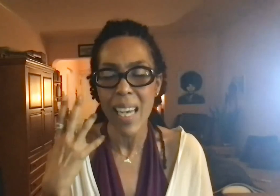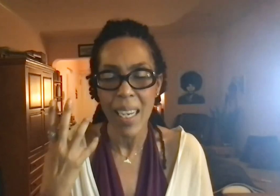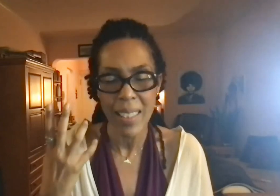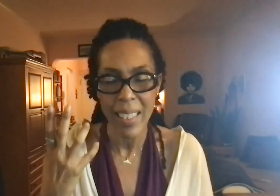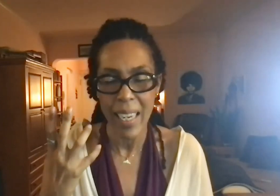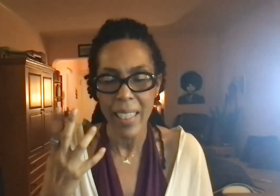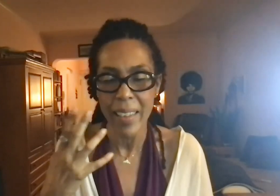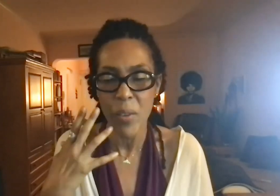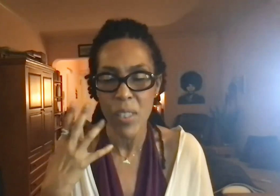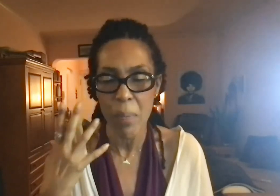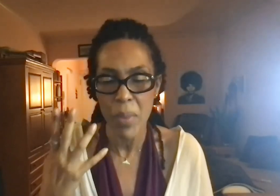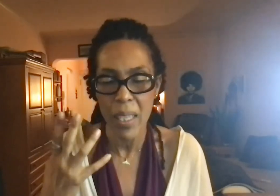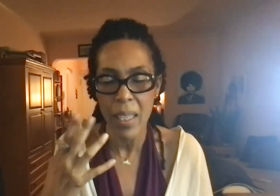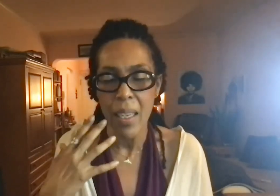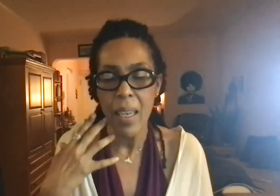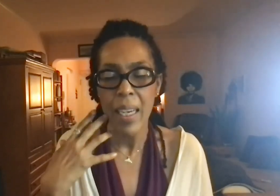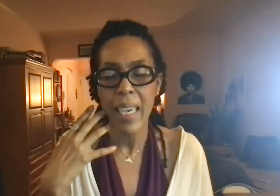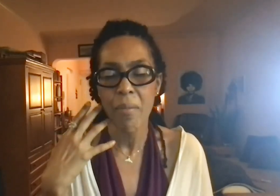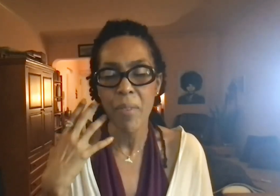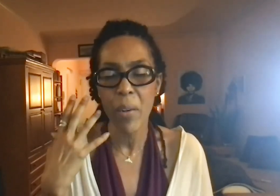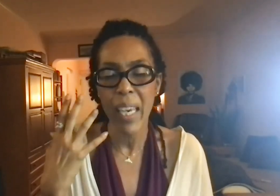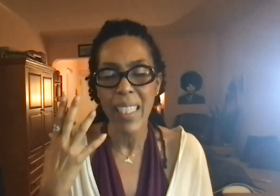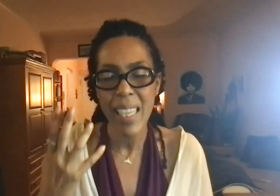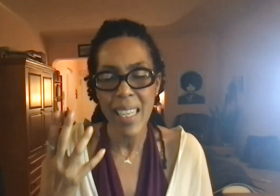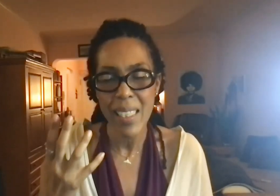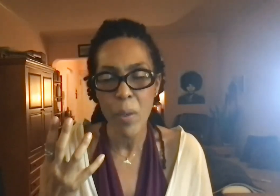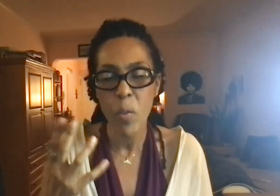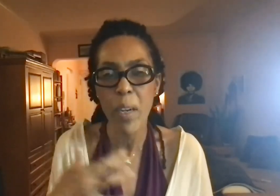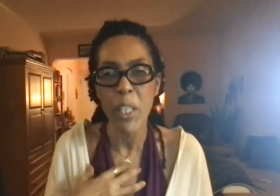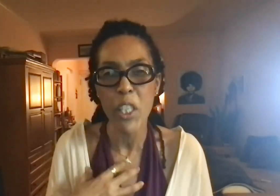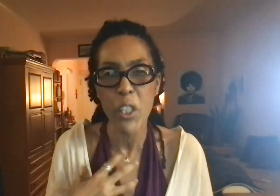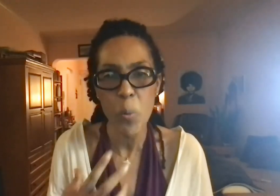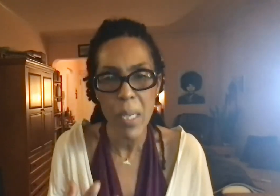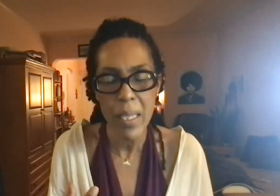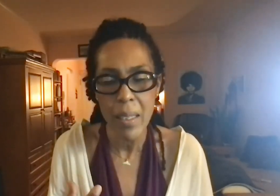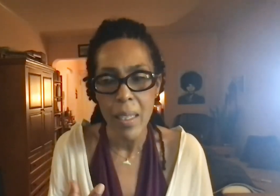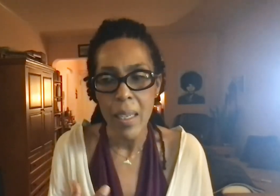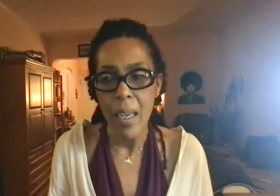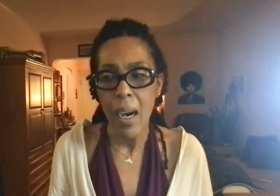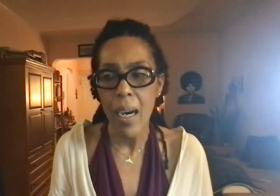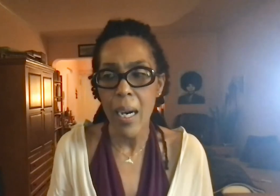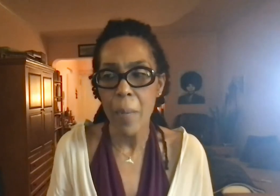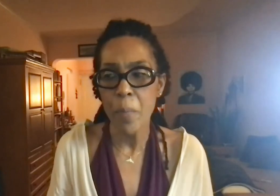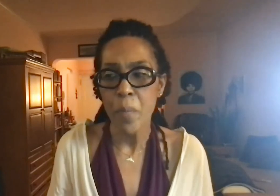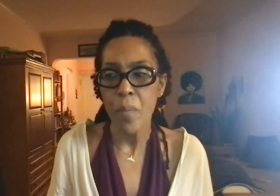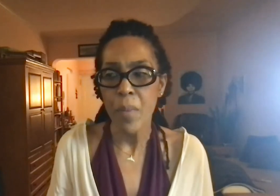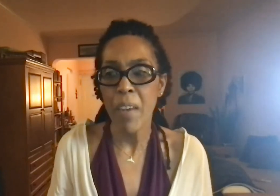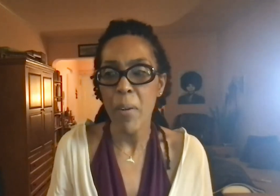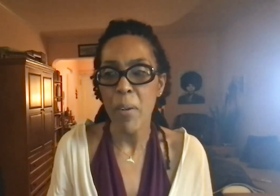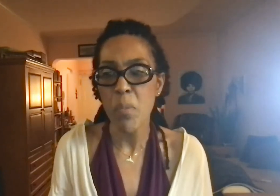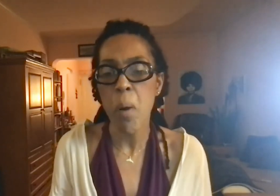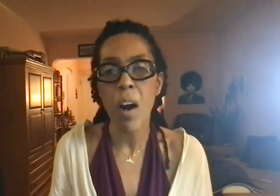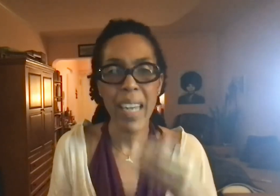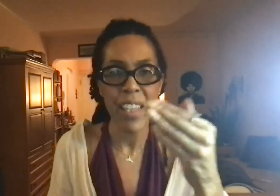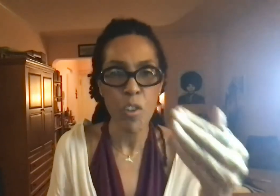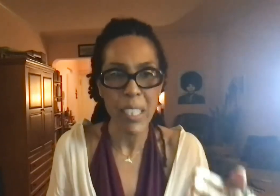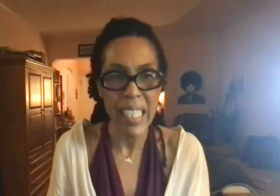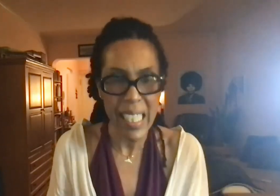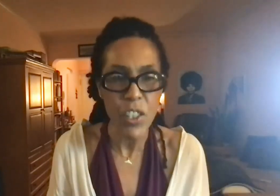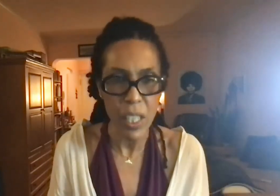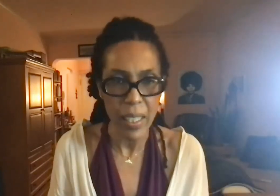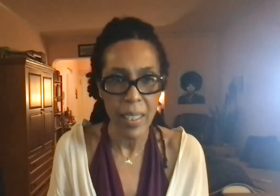is intoxicating. There's something, again, very accessible, very human, very smart